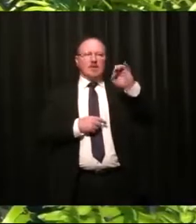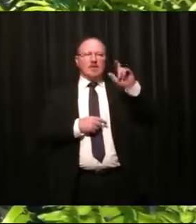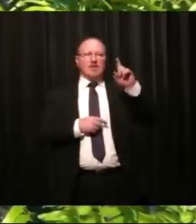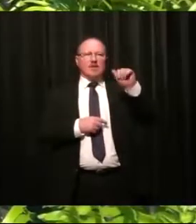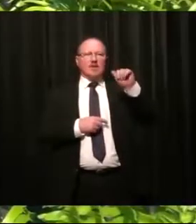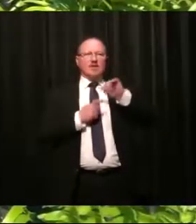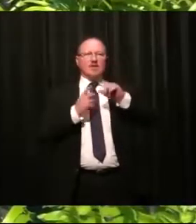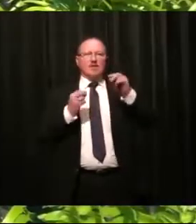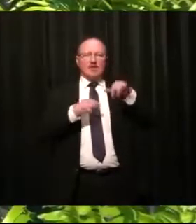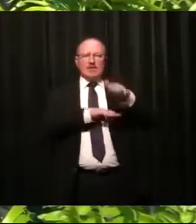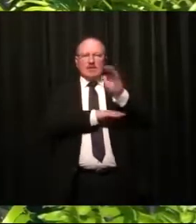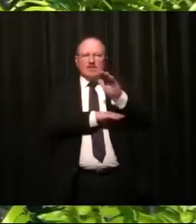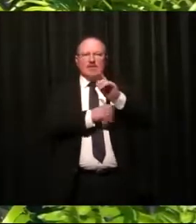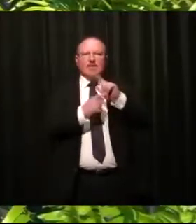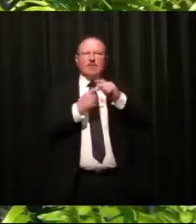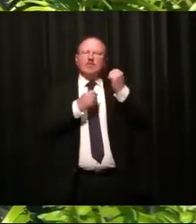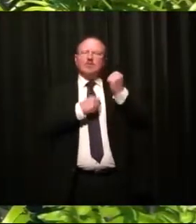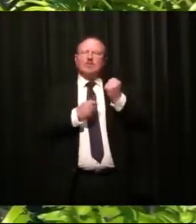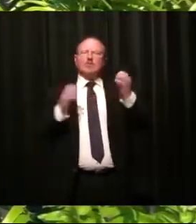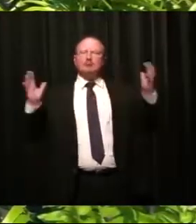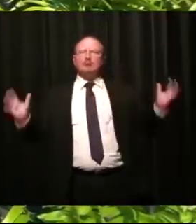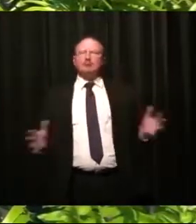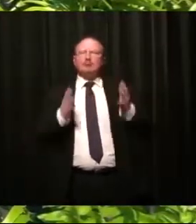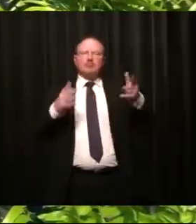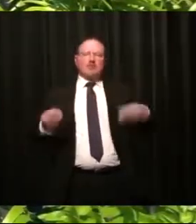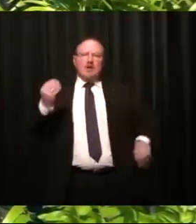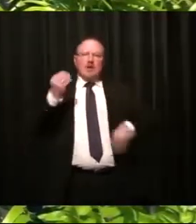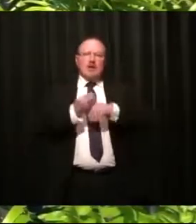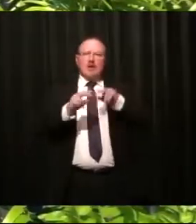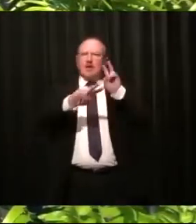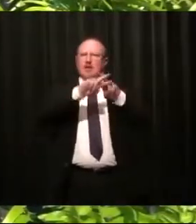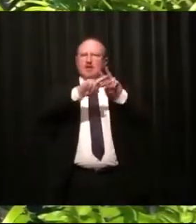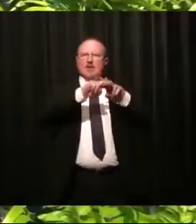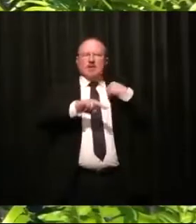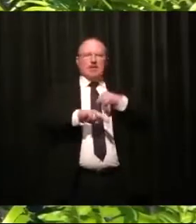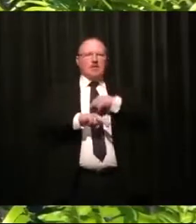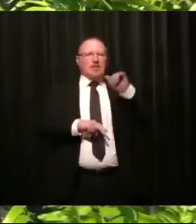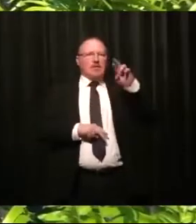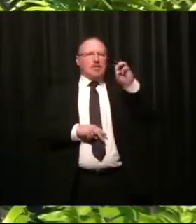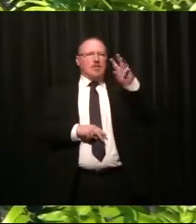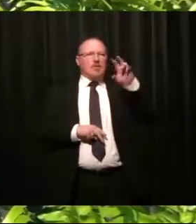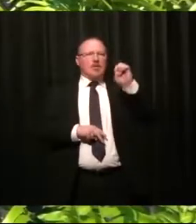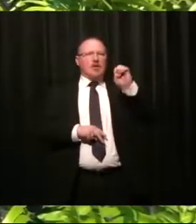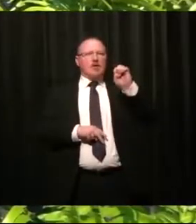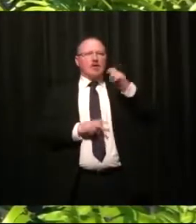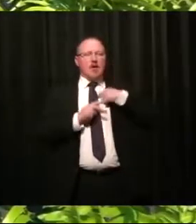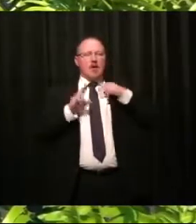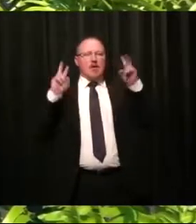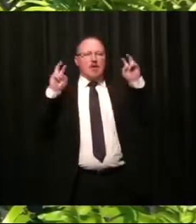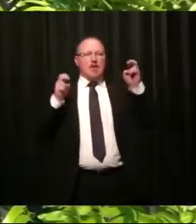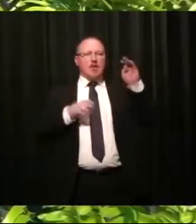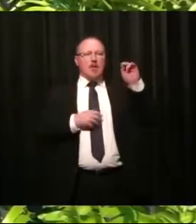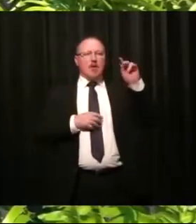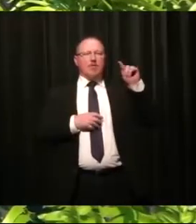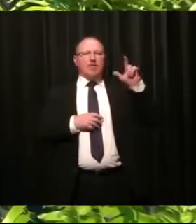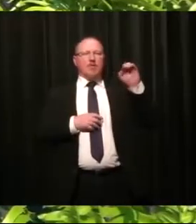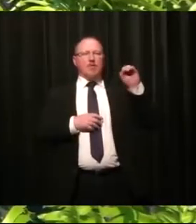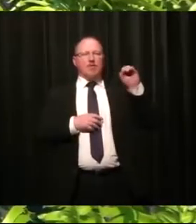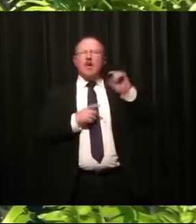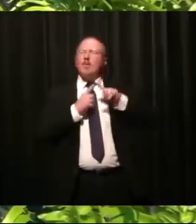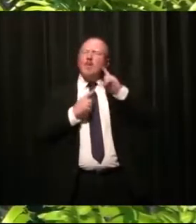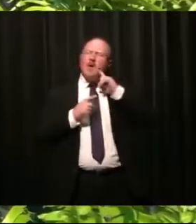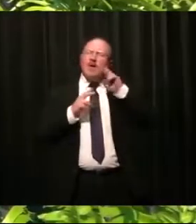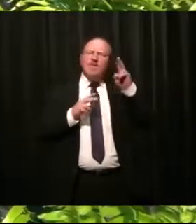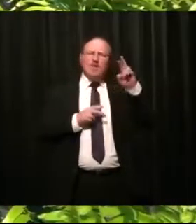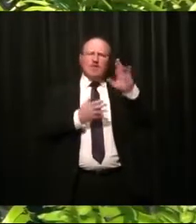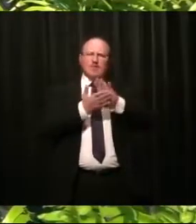media posting that you may be doing this afternoon, we strongly encourage you to add hashtag #WeAreWayne as our district's motto.